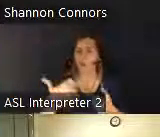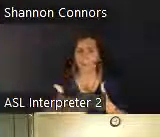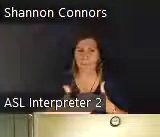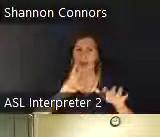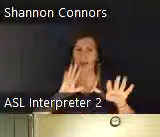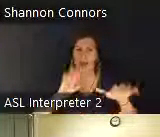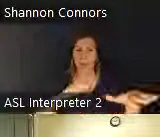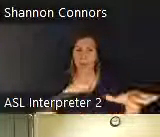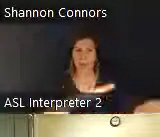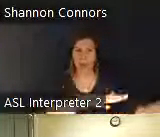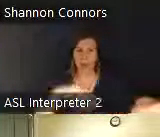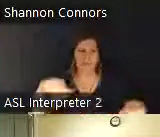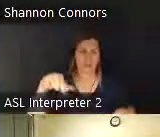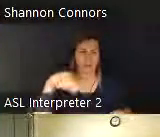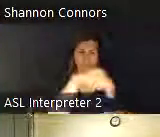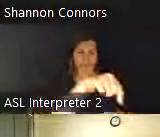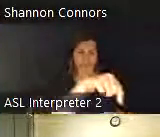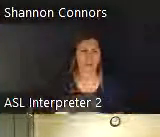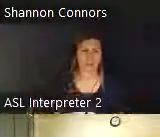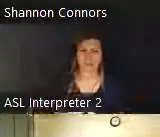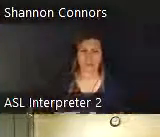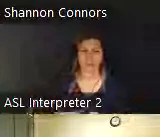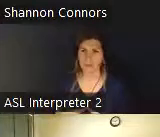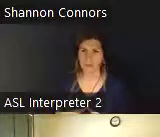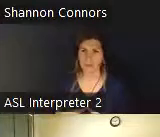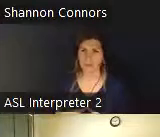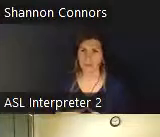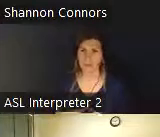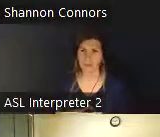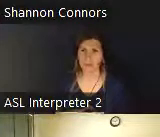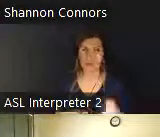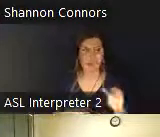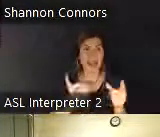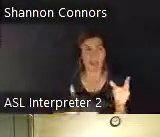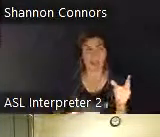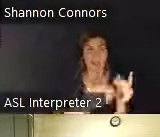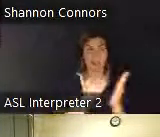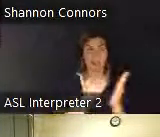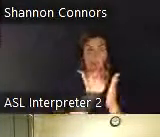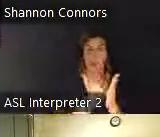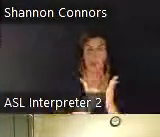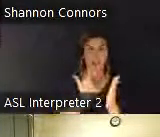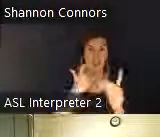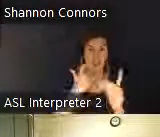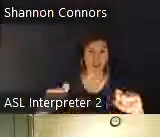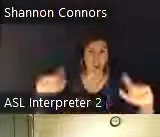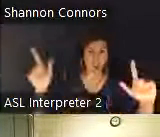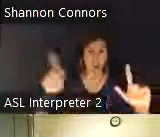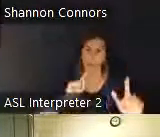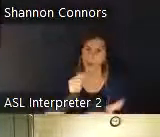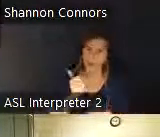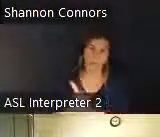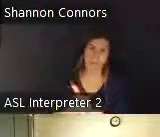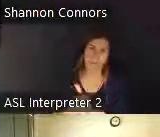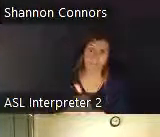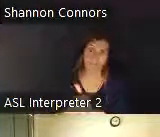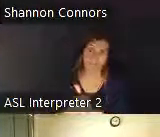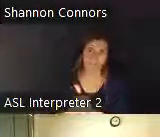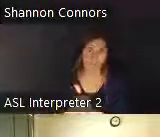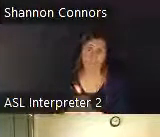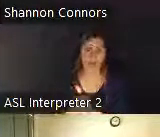Yeah, so I think some of the ideas in this menu could be helpful to